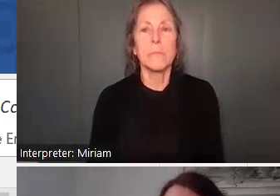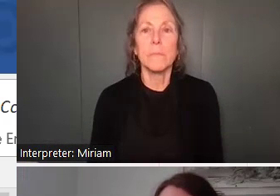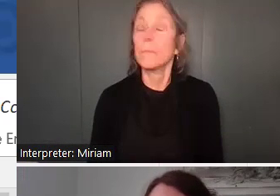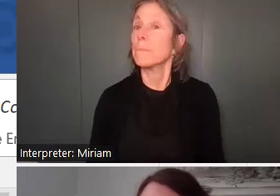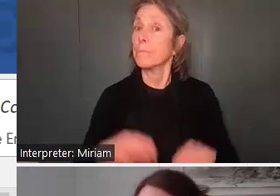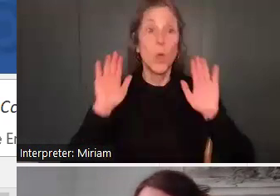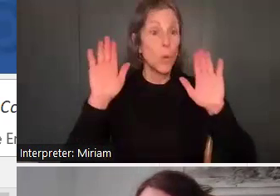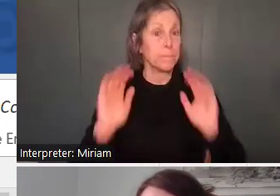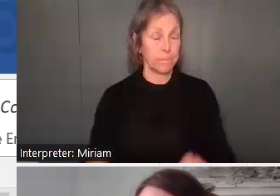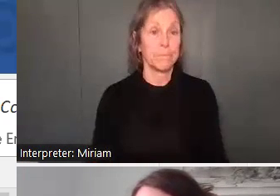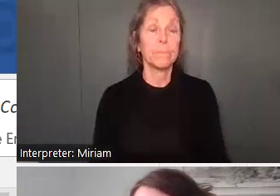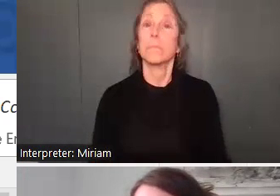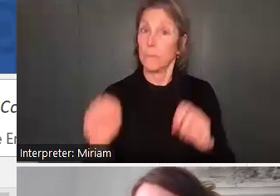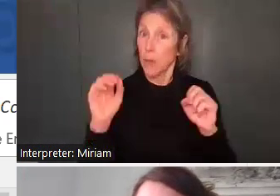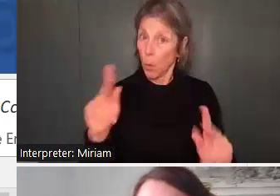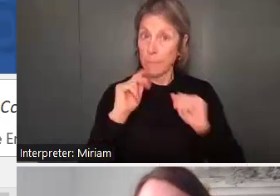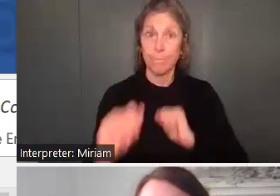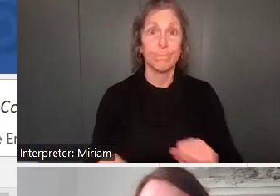Great. Okay.